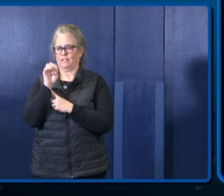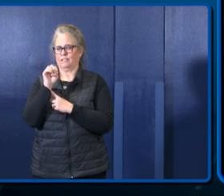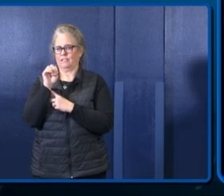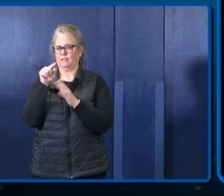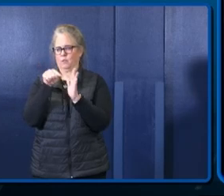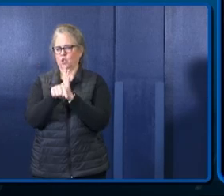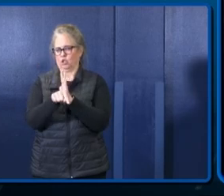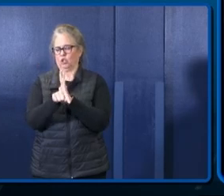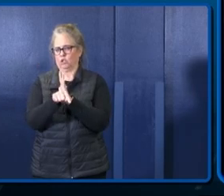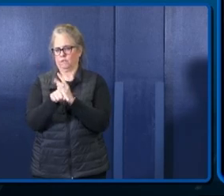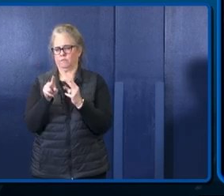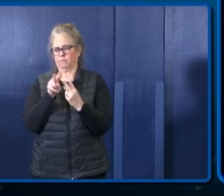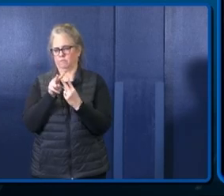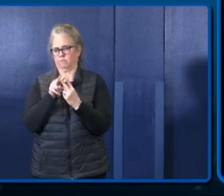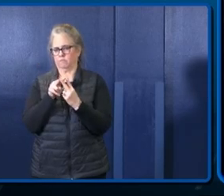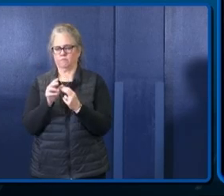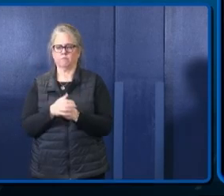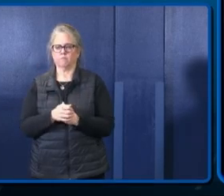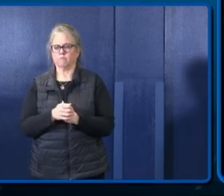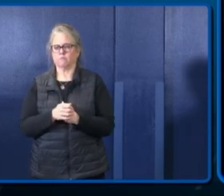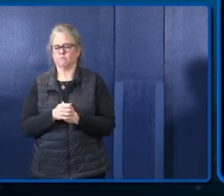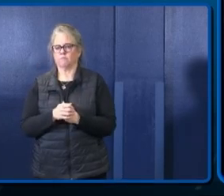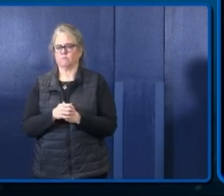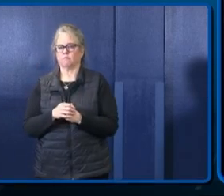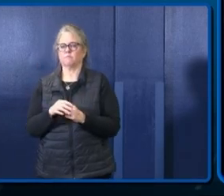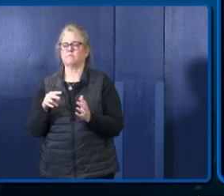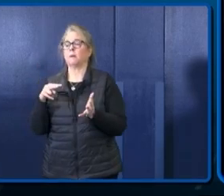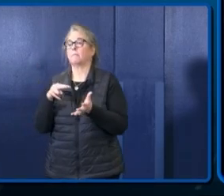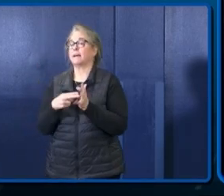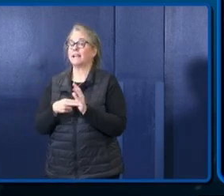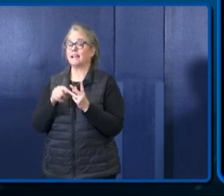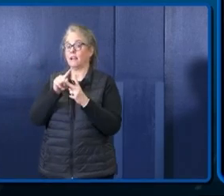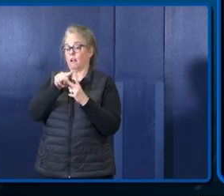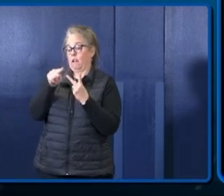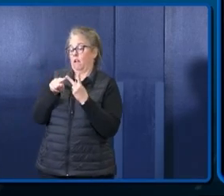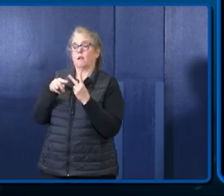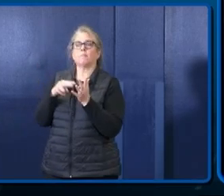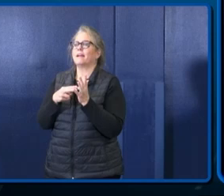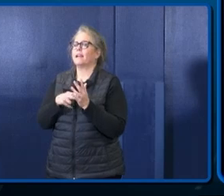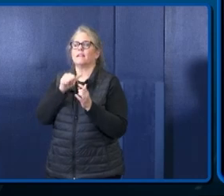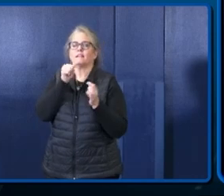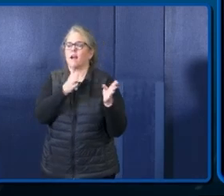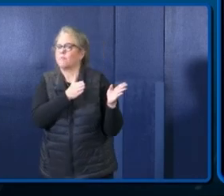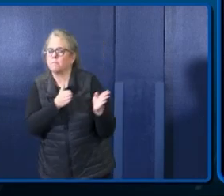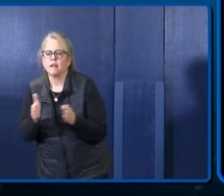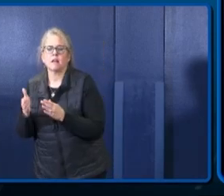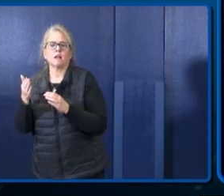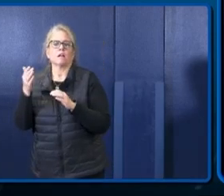there's a park full of people, and they go to that park, and they fire a firearm indiscriminately